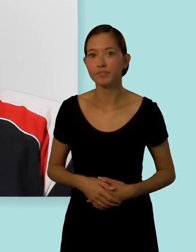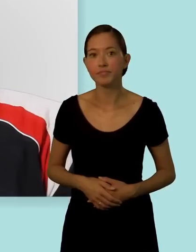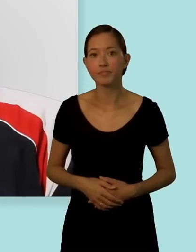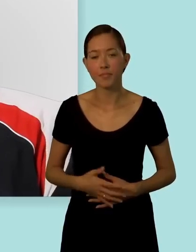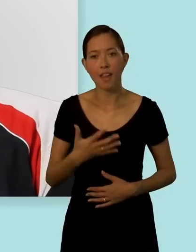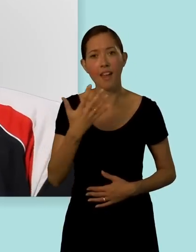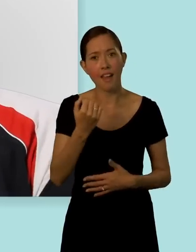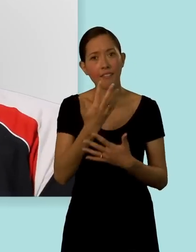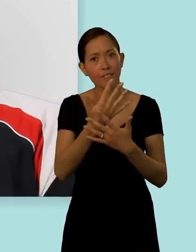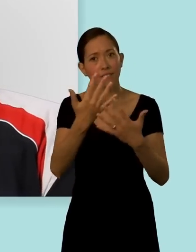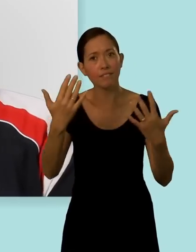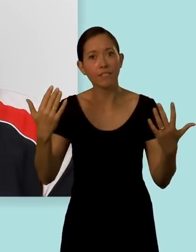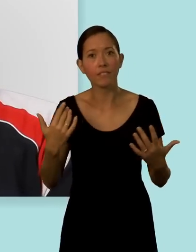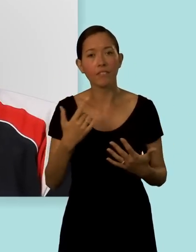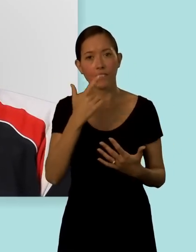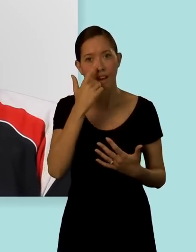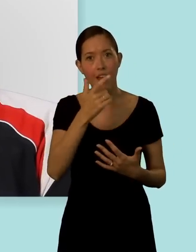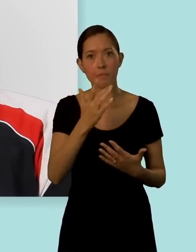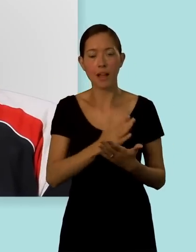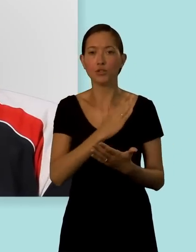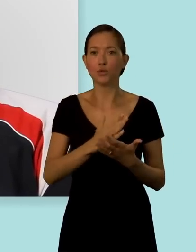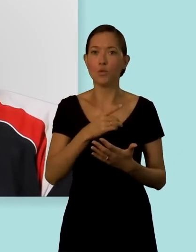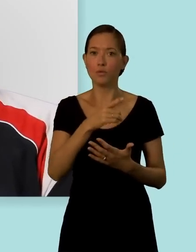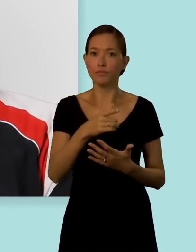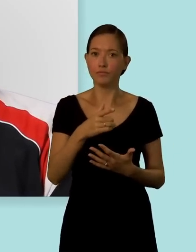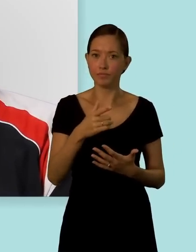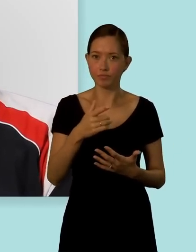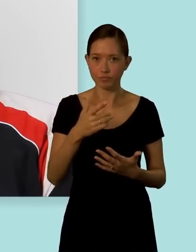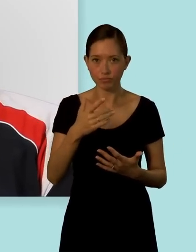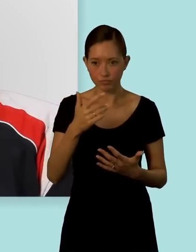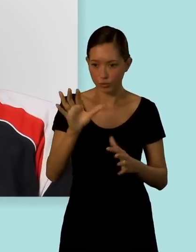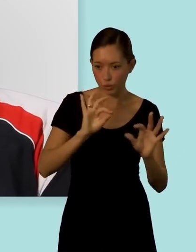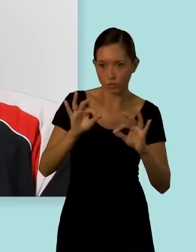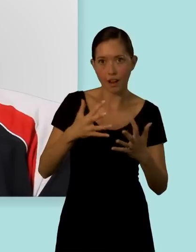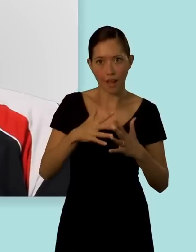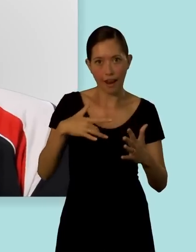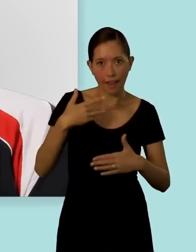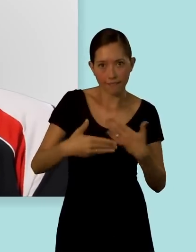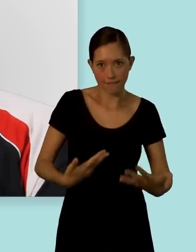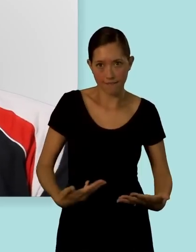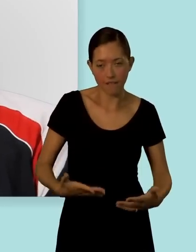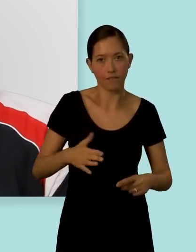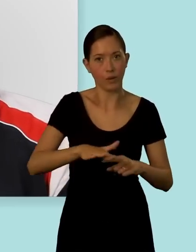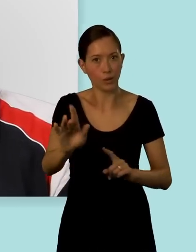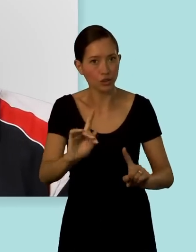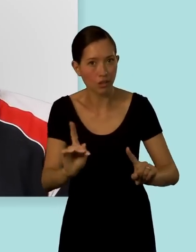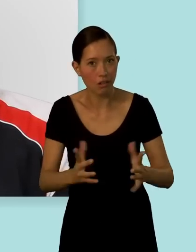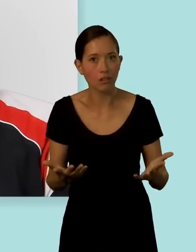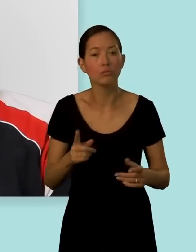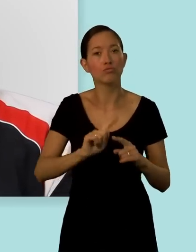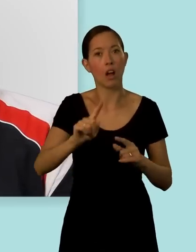There are lots of things you can do to make sure you get to choose how you live now and in the future. Where possible, make plans as early as you can with a